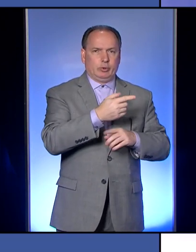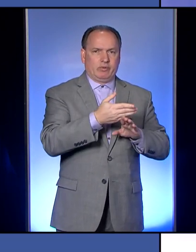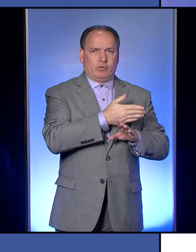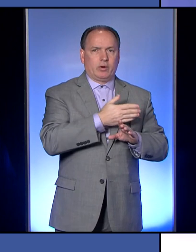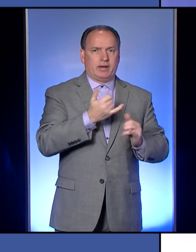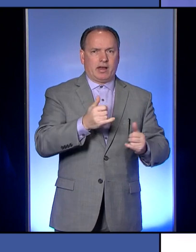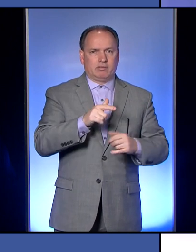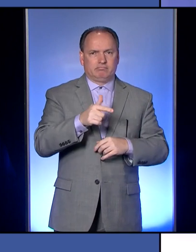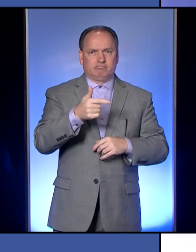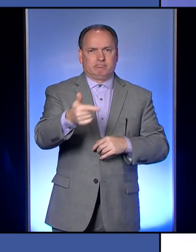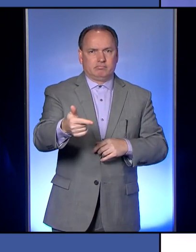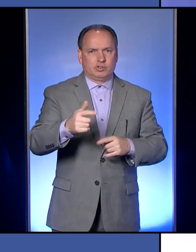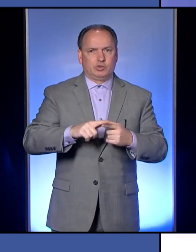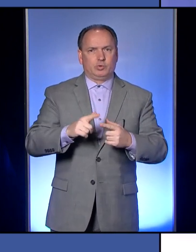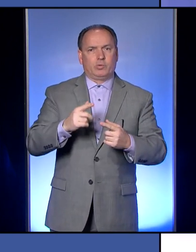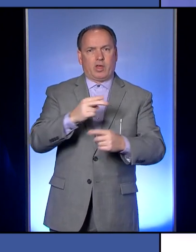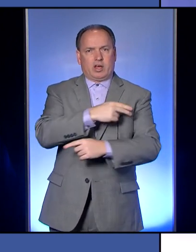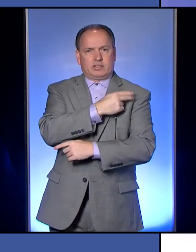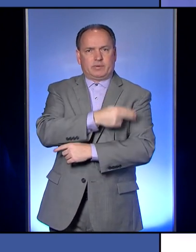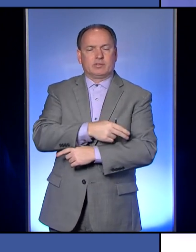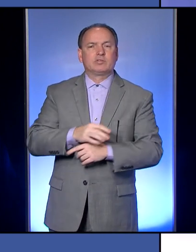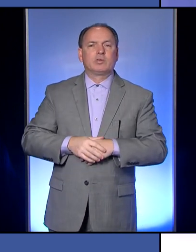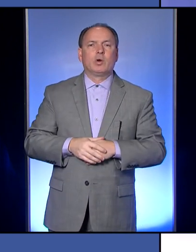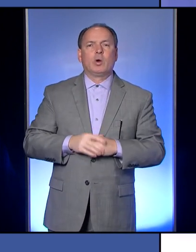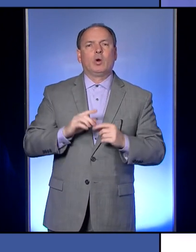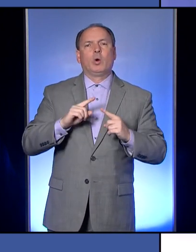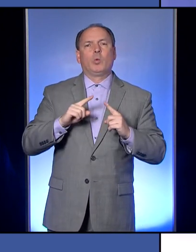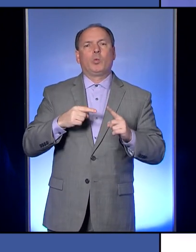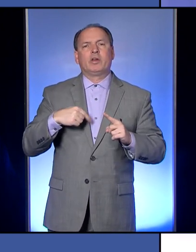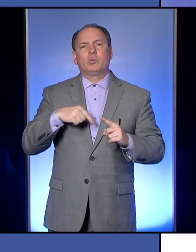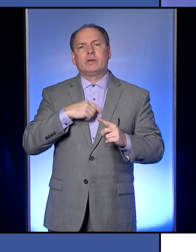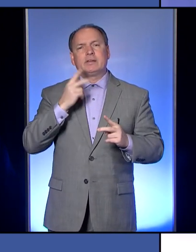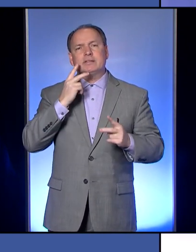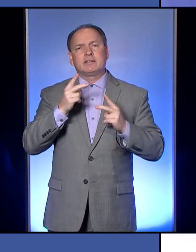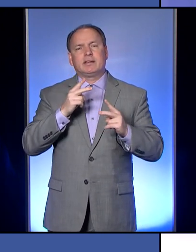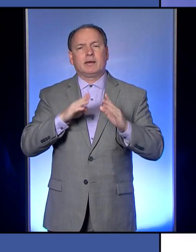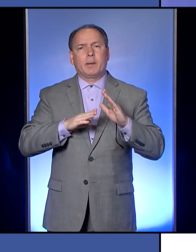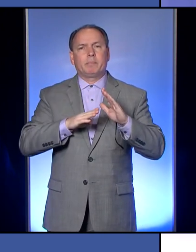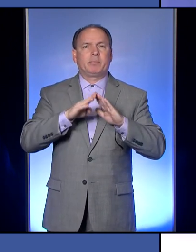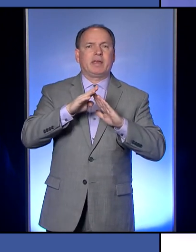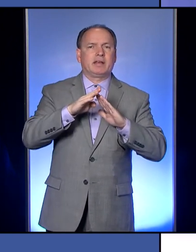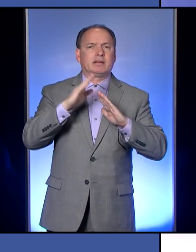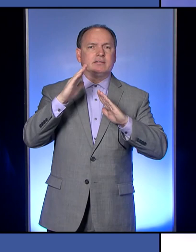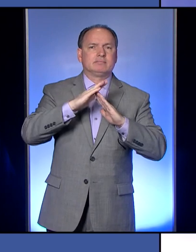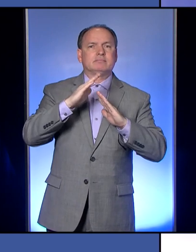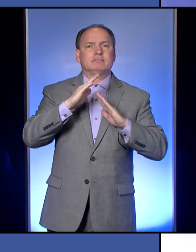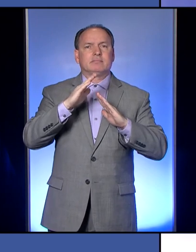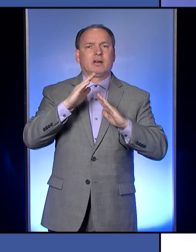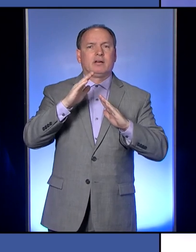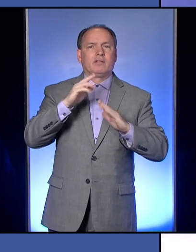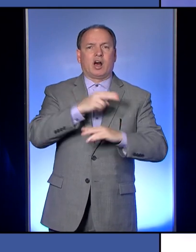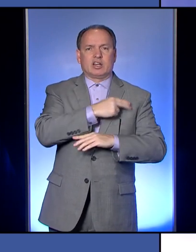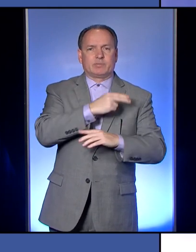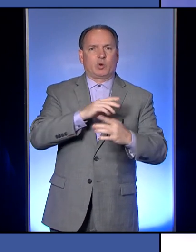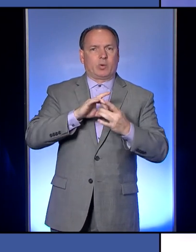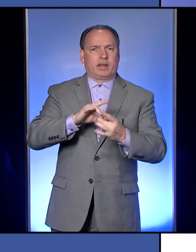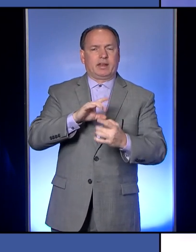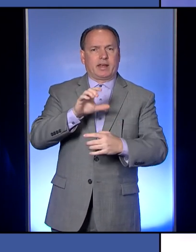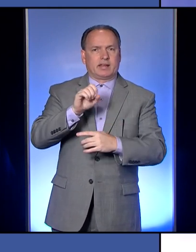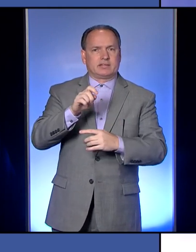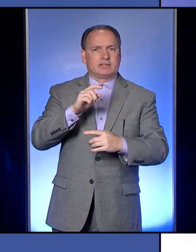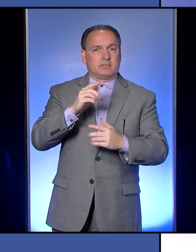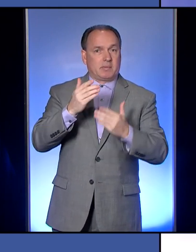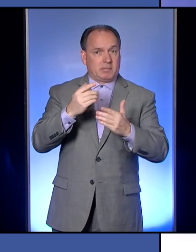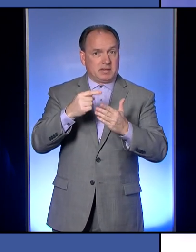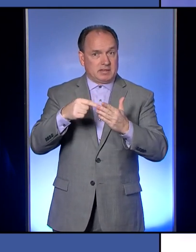you see, when are your epidemiologists forecasting a peak in hospital cases that are COVID-19 related? I've been hearing it as soon as